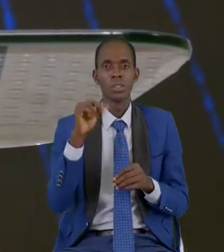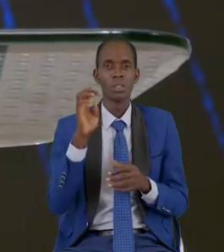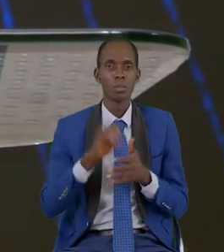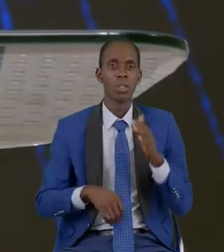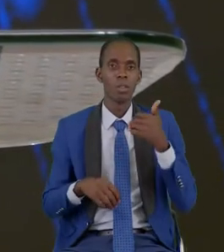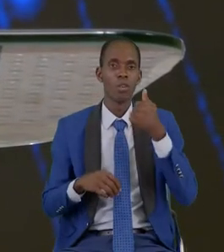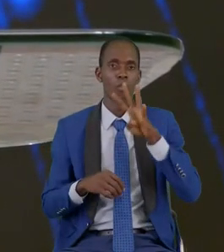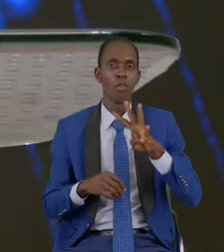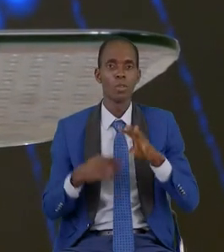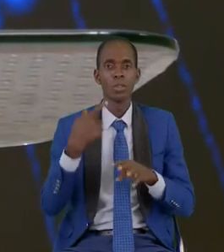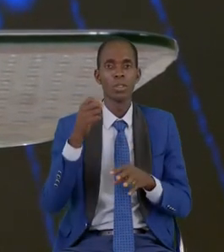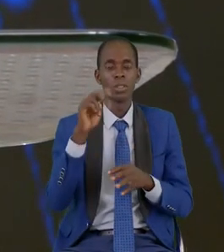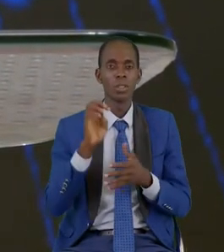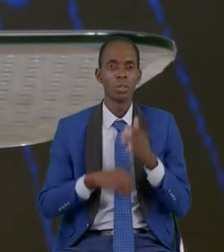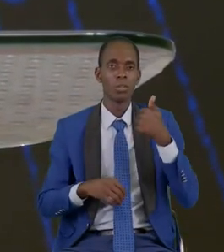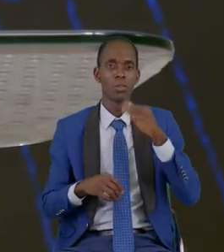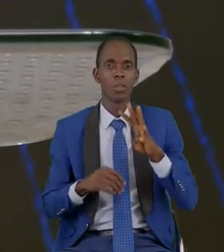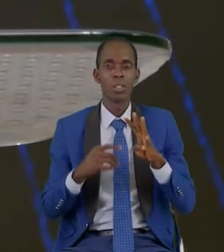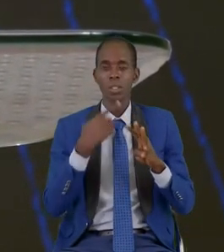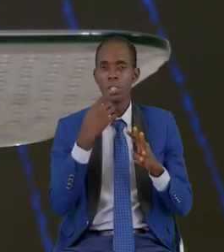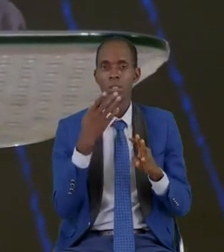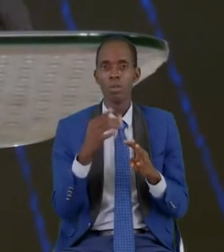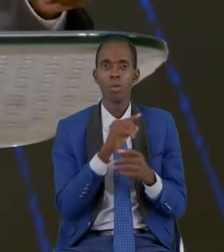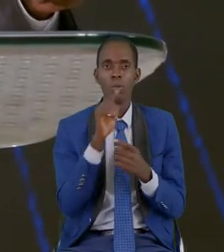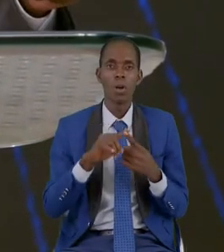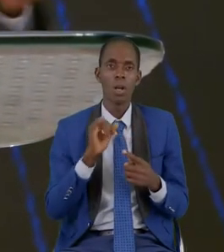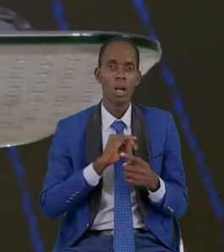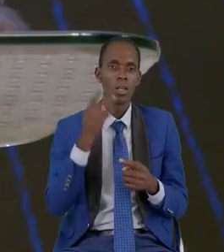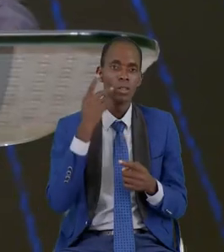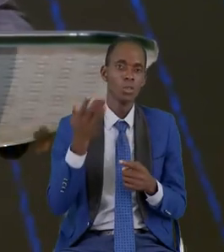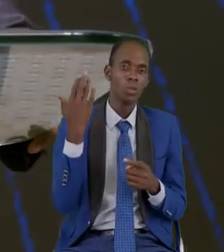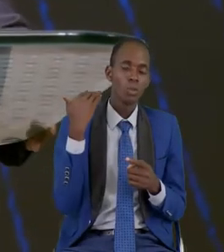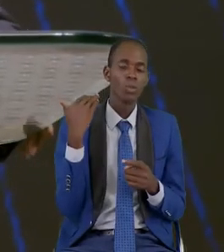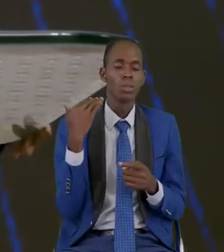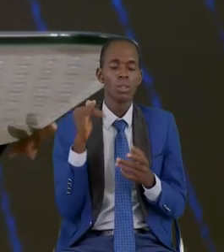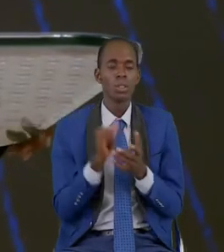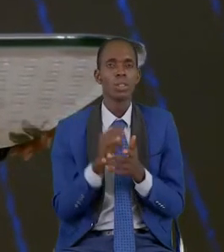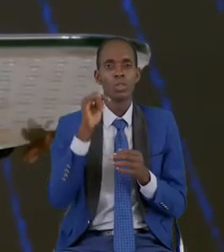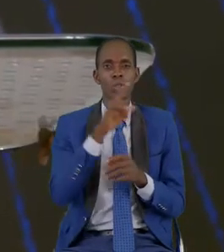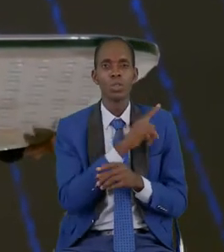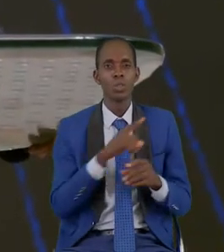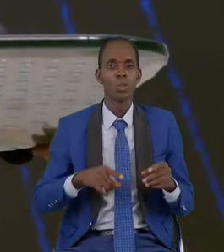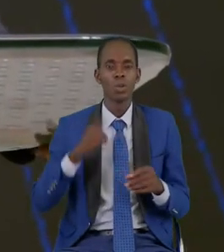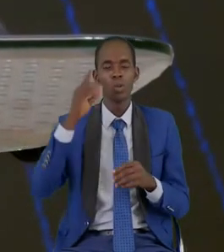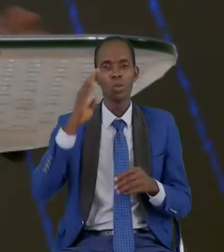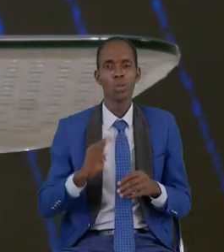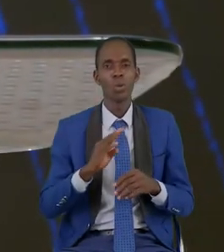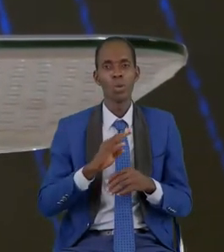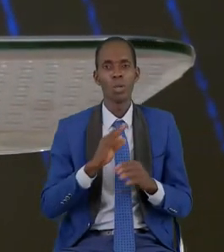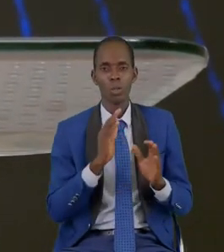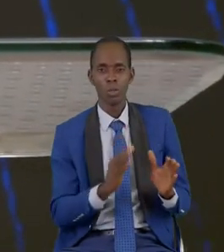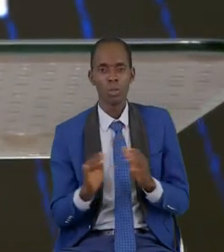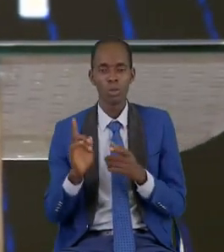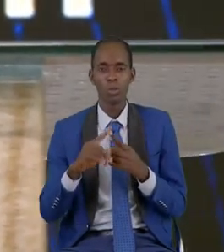said, and when I saw that they walk not uprightly according to the truth of the gospel,